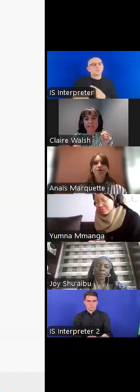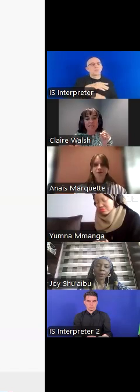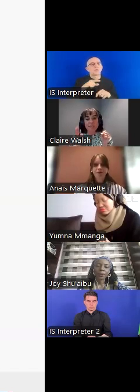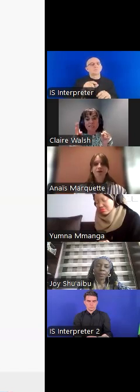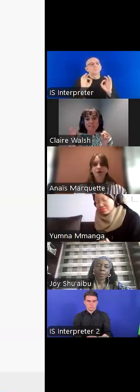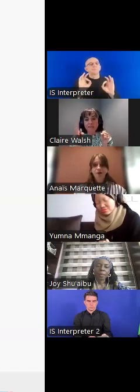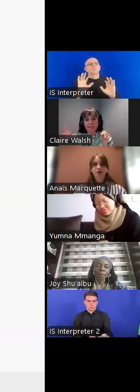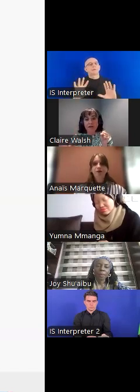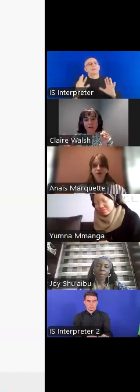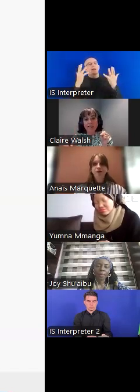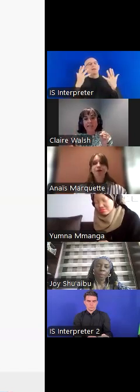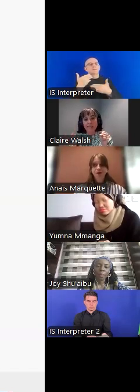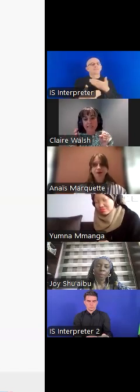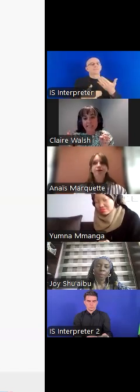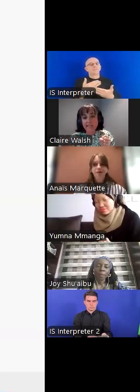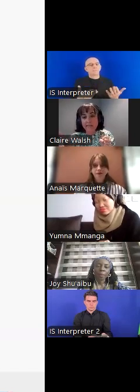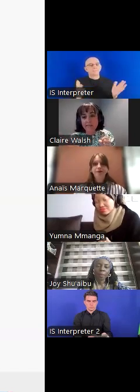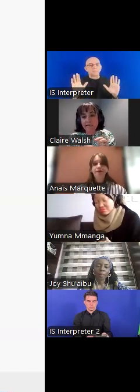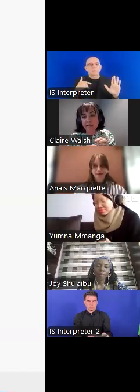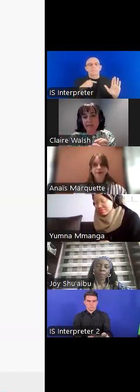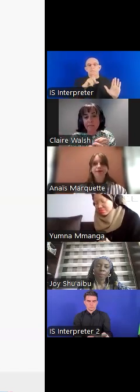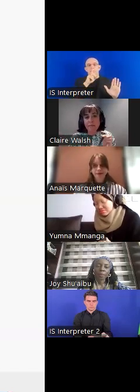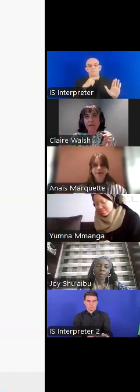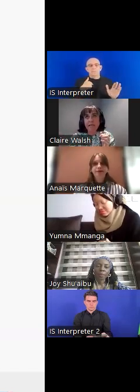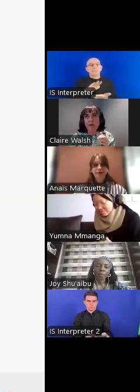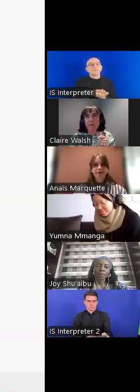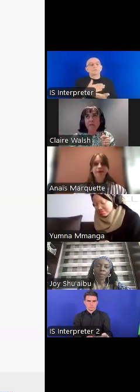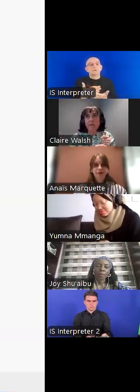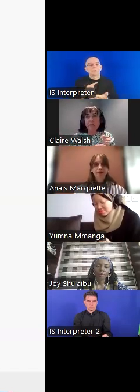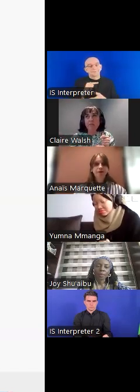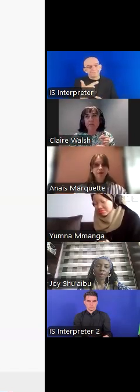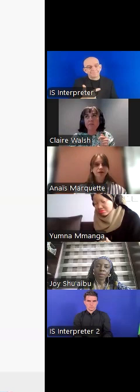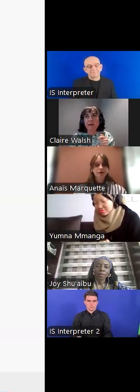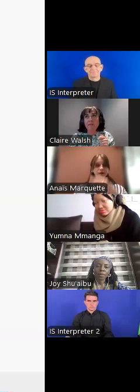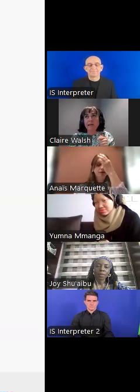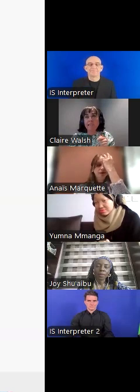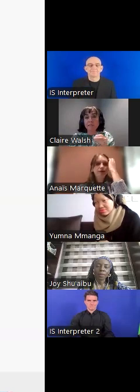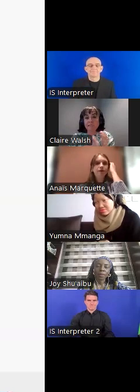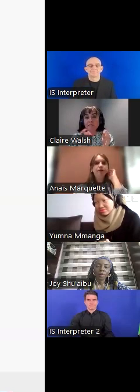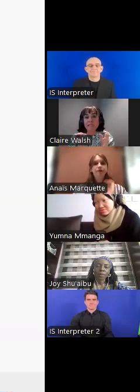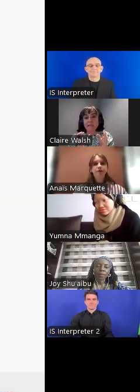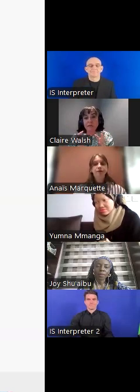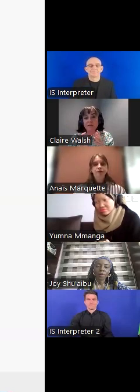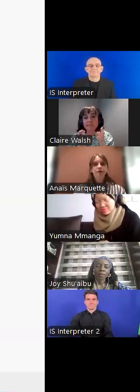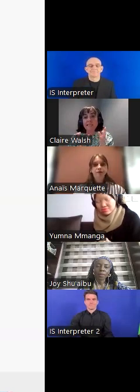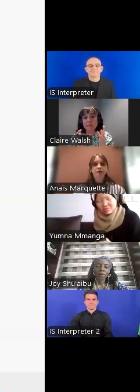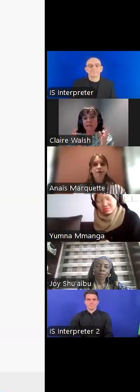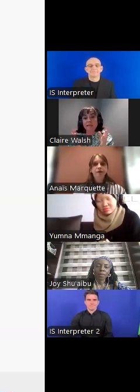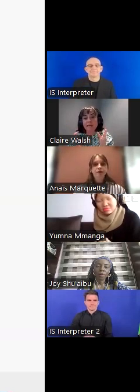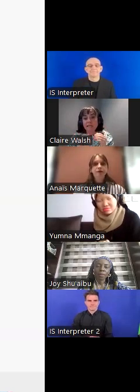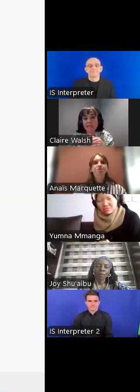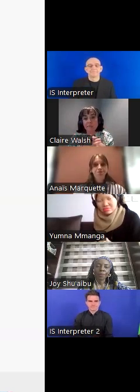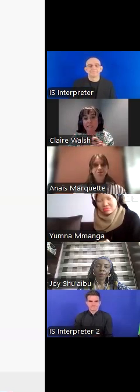we need specific targeted indicators. And I think in our learning, we've found that specifically about